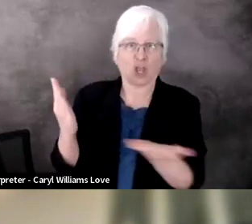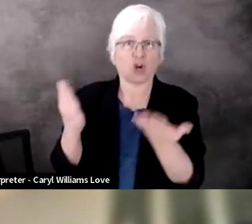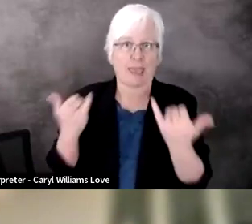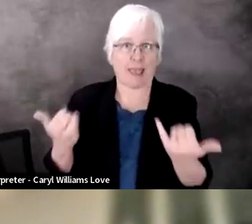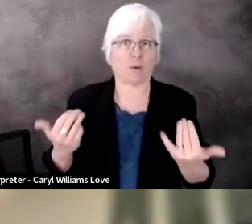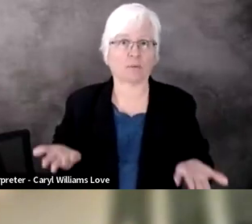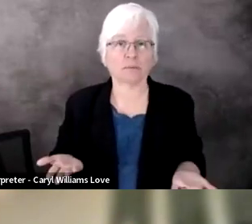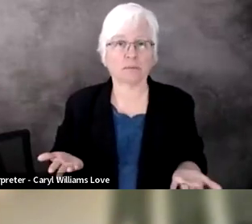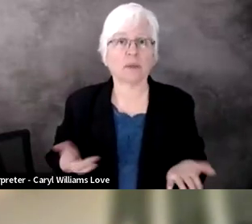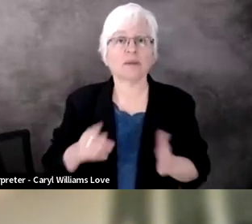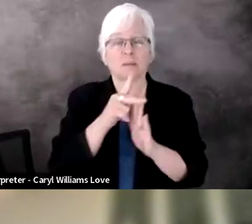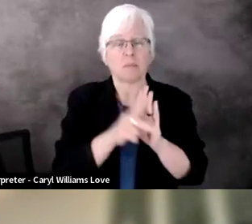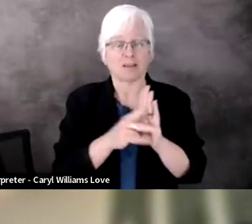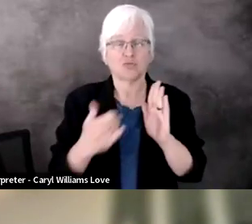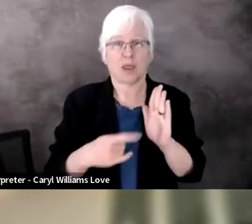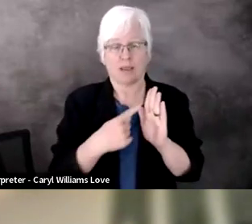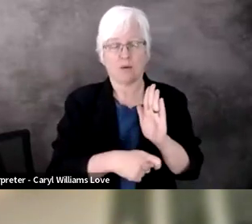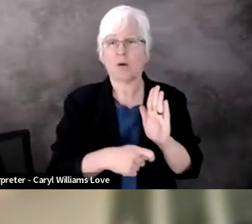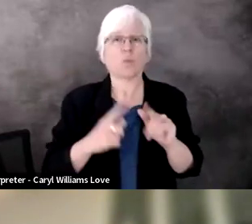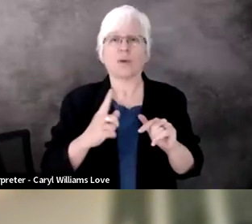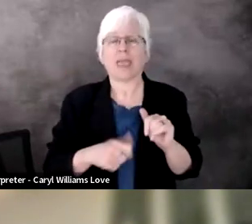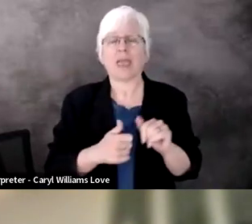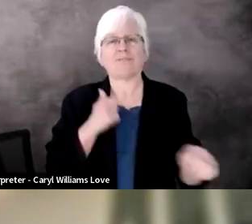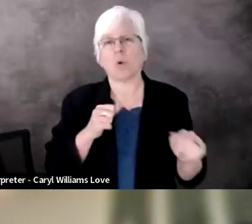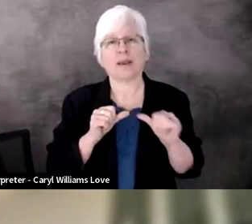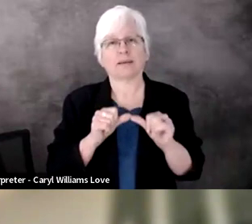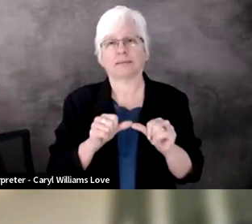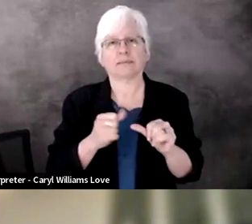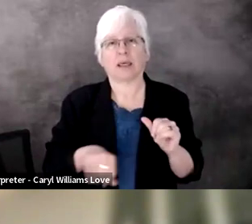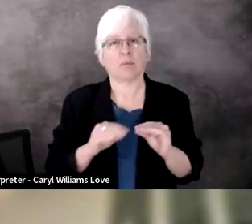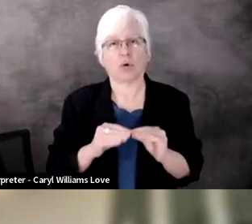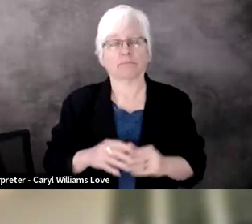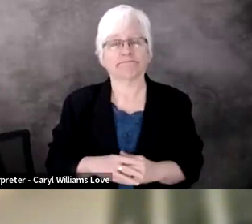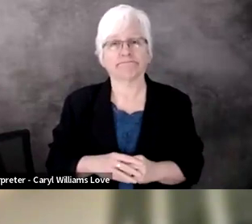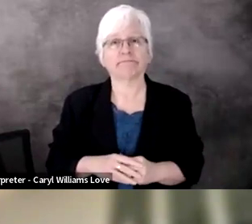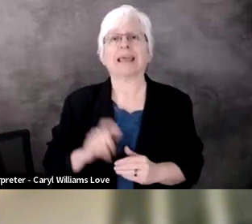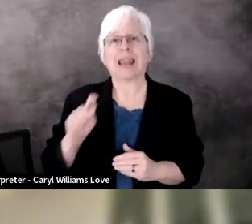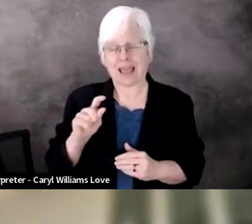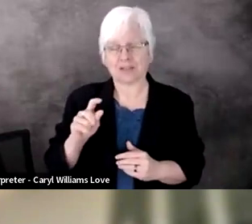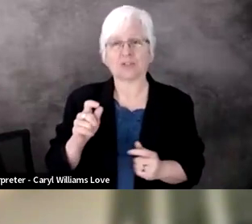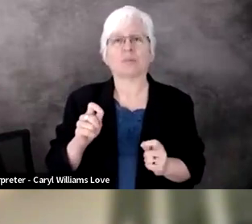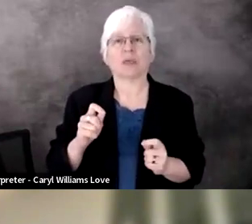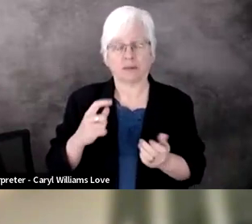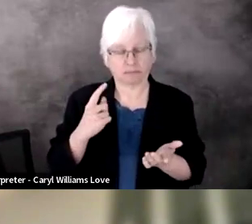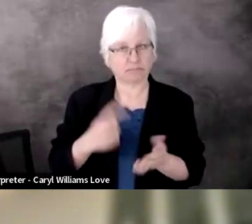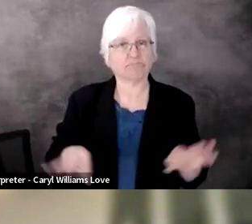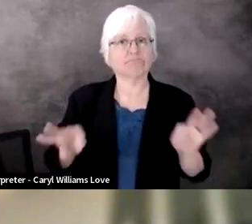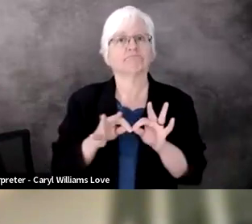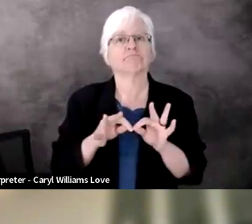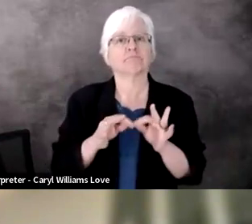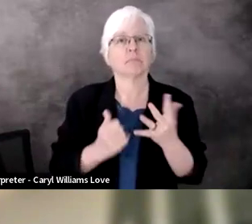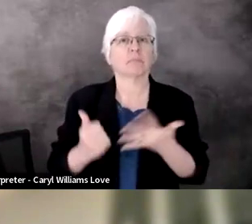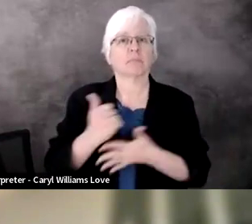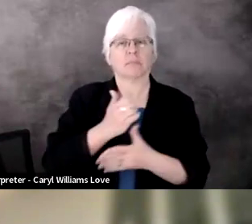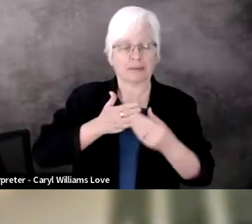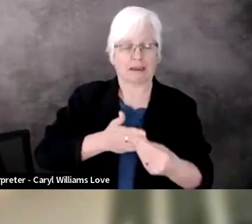The way that policy is right now, we're not going to be able to avoid it much anymore. It's going to have to be part of the conversation from here on out, and how we address